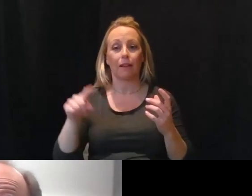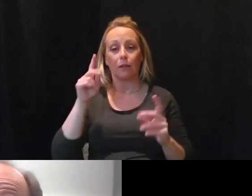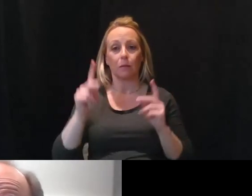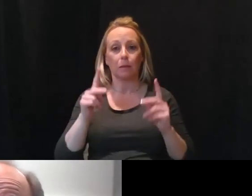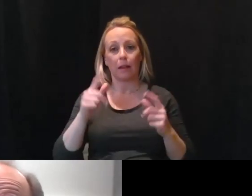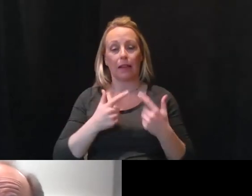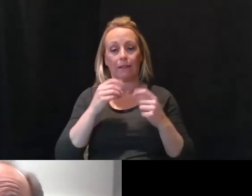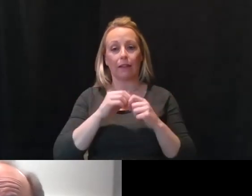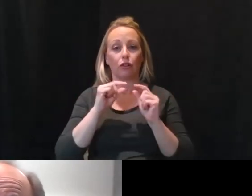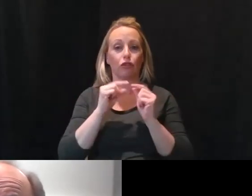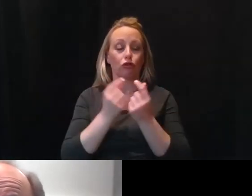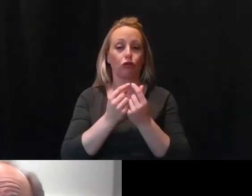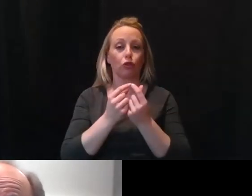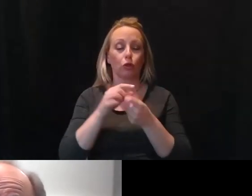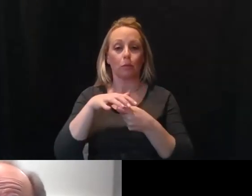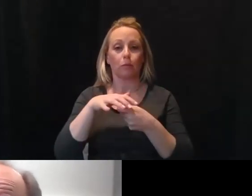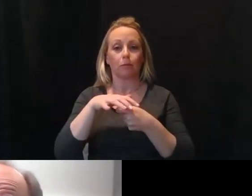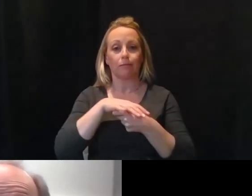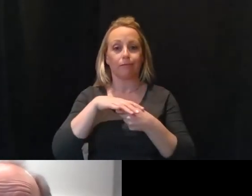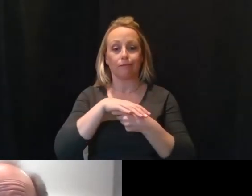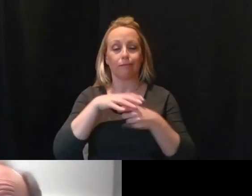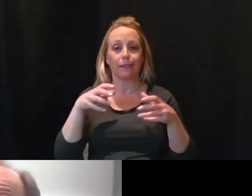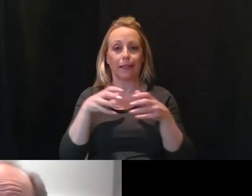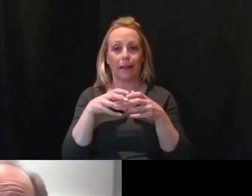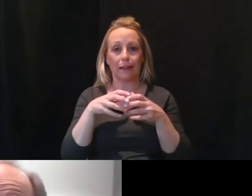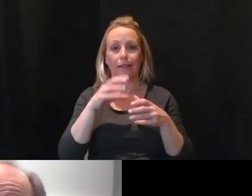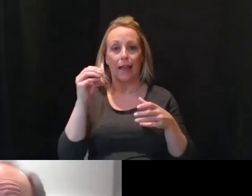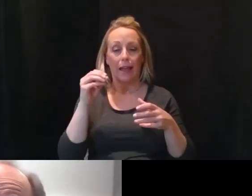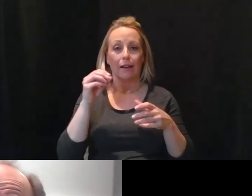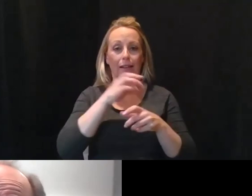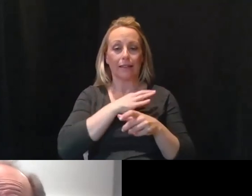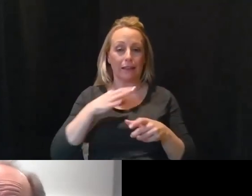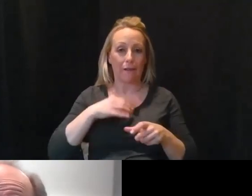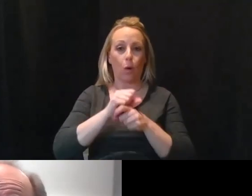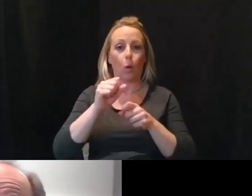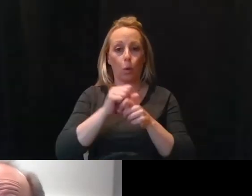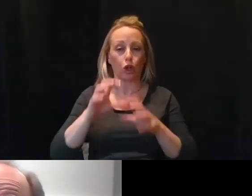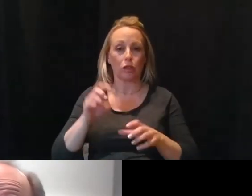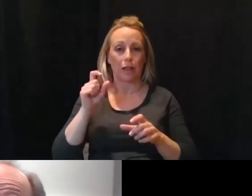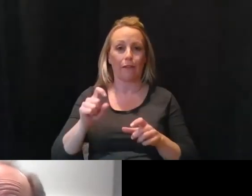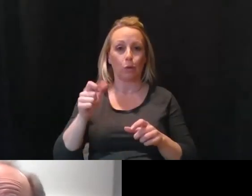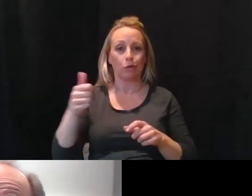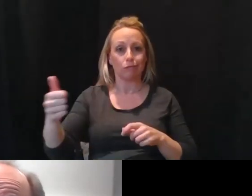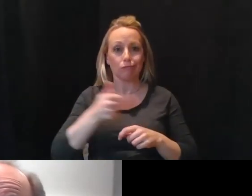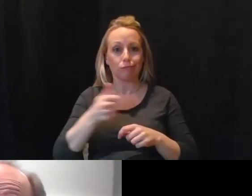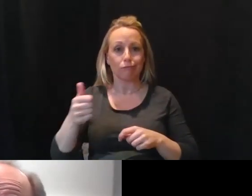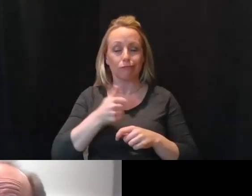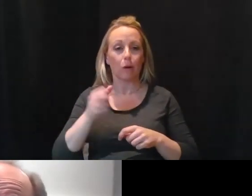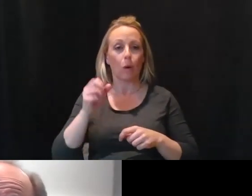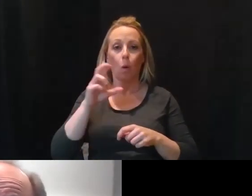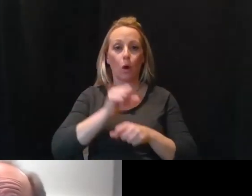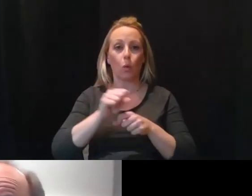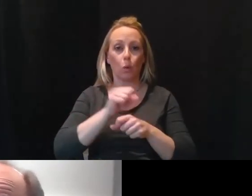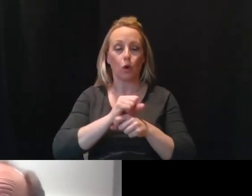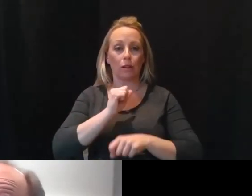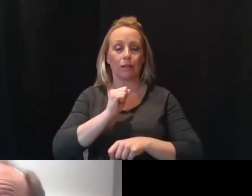group settings where their needs are met by workers moving from room to room, or work settings that don't allow them